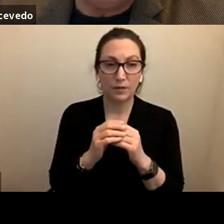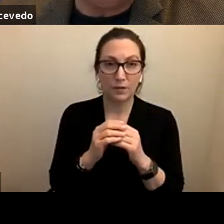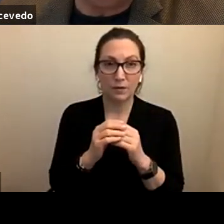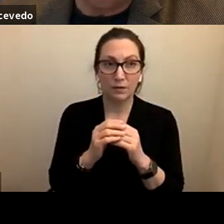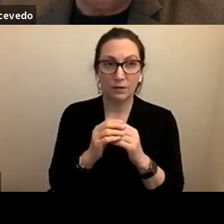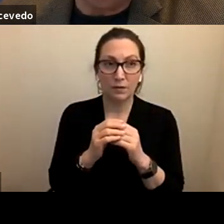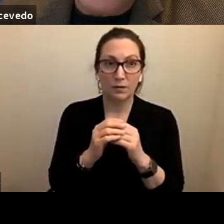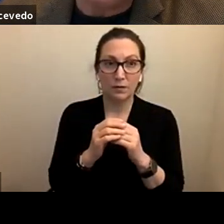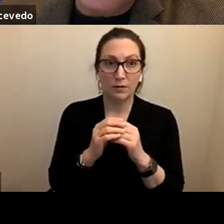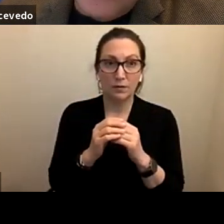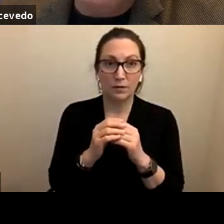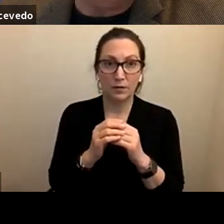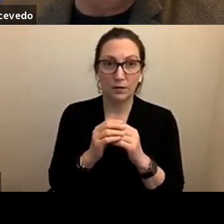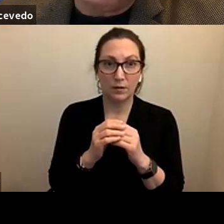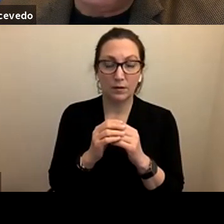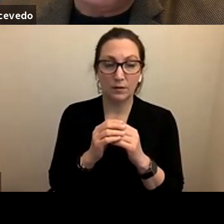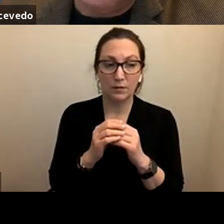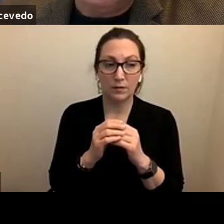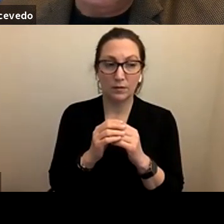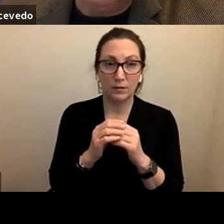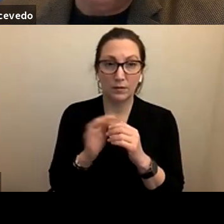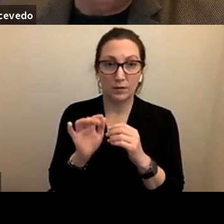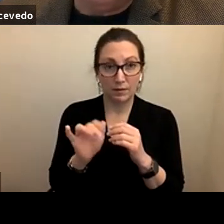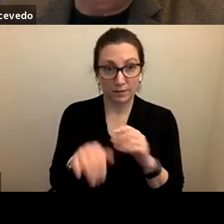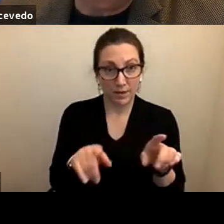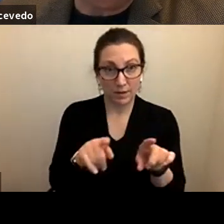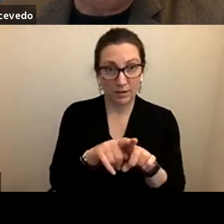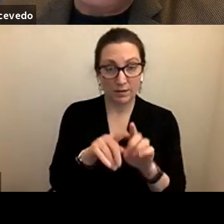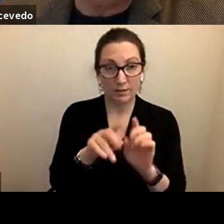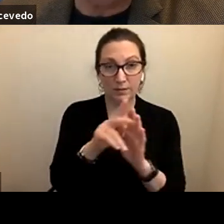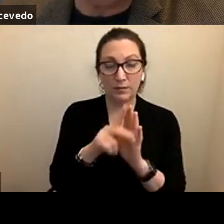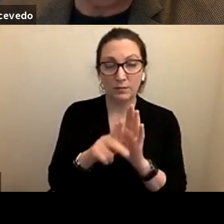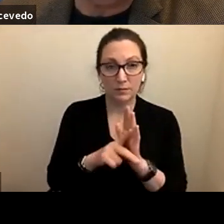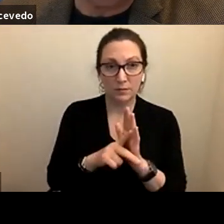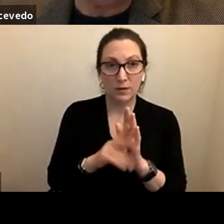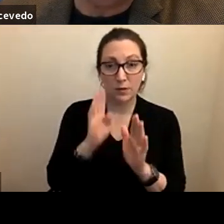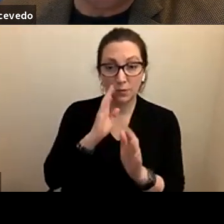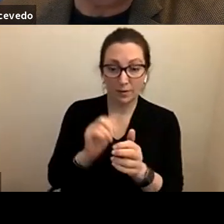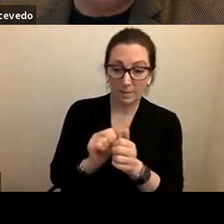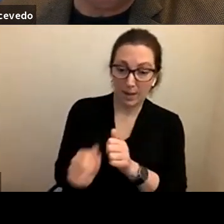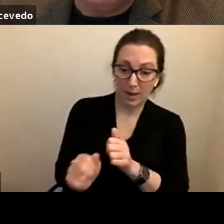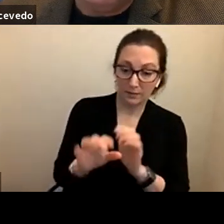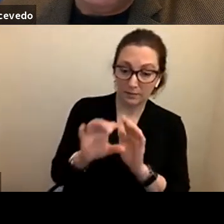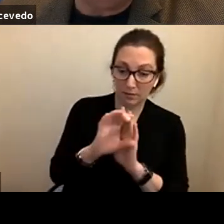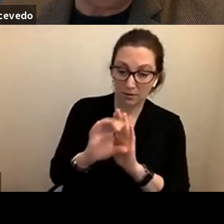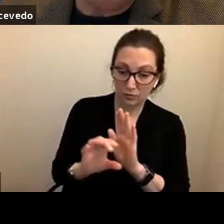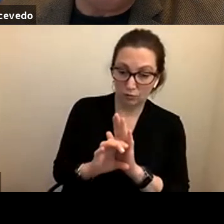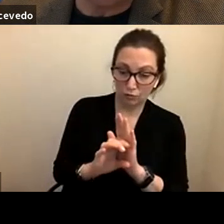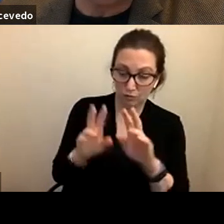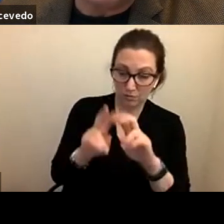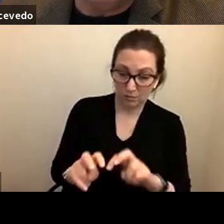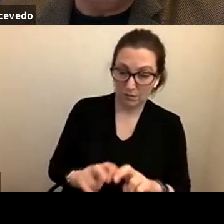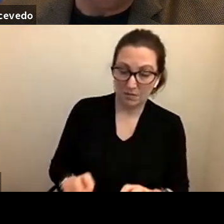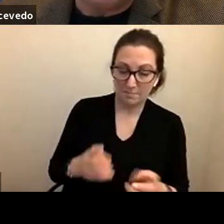clear that that same policy would pass constitutional muster long term. I think